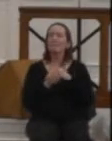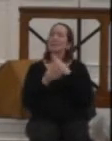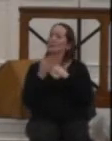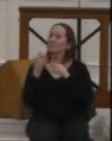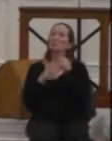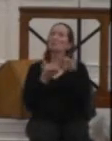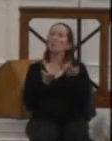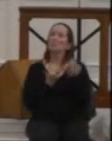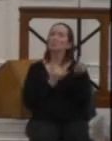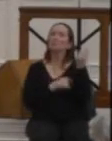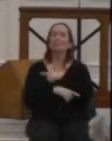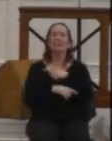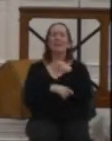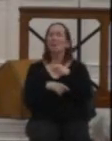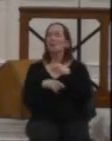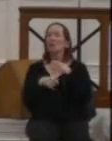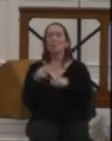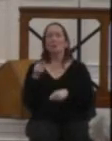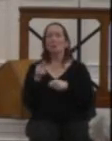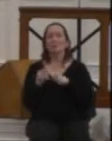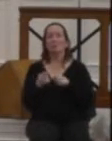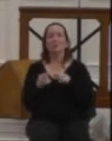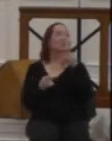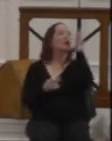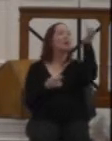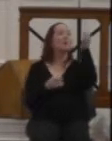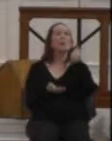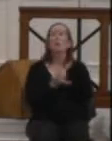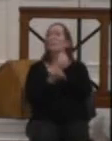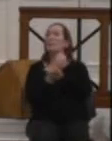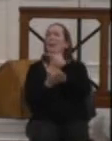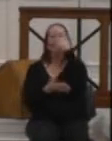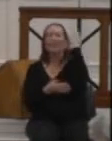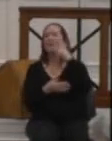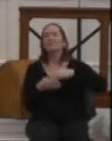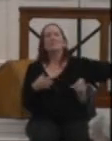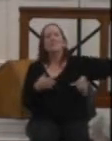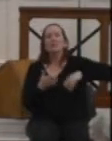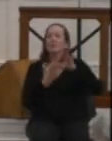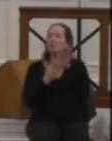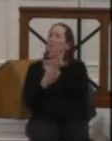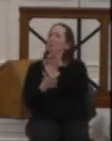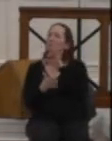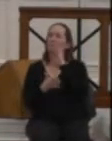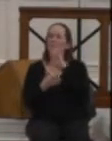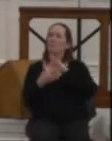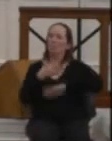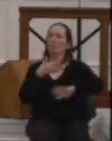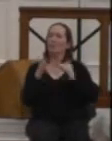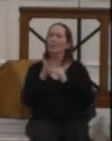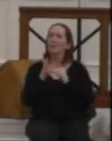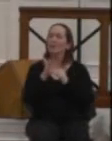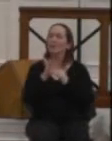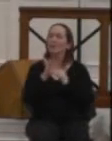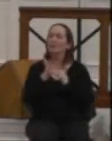are here today and you couldn't shout out amen because you haven't chosen to be born again